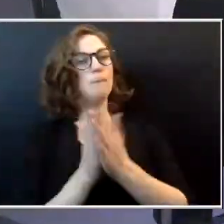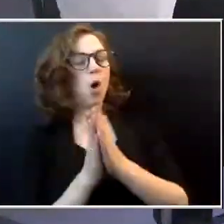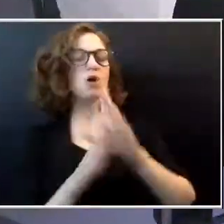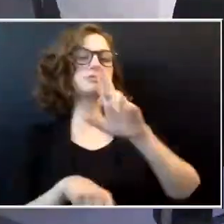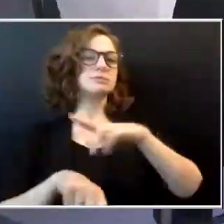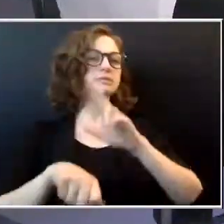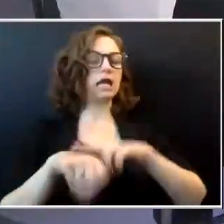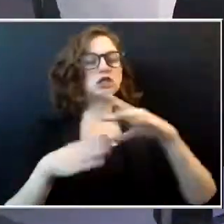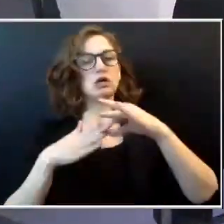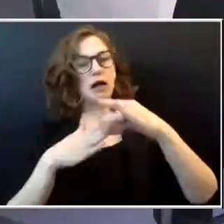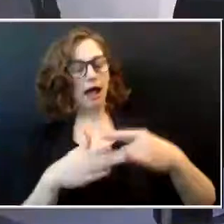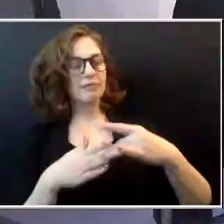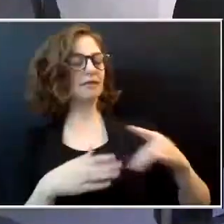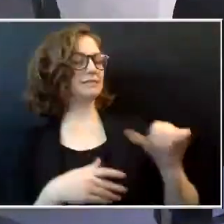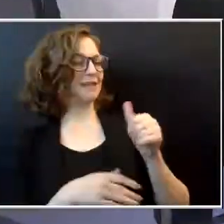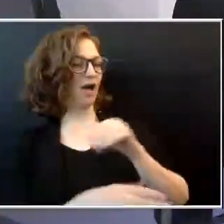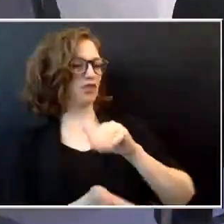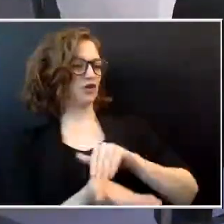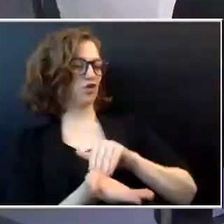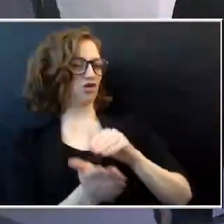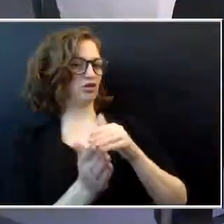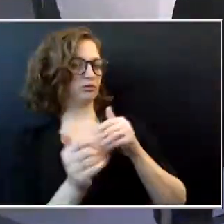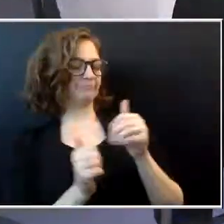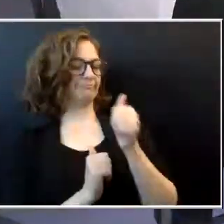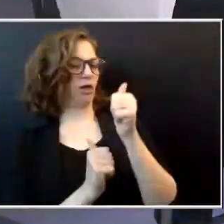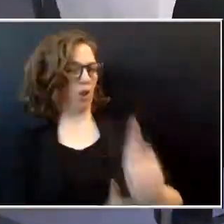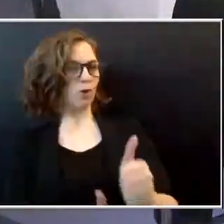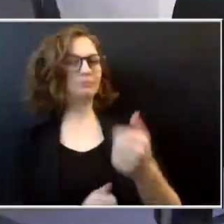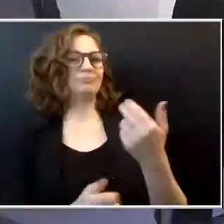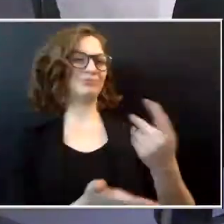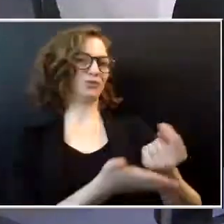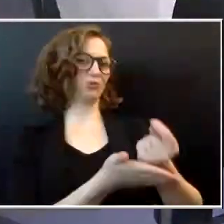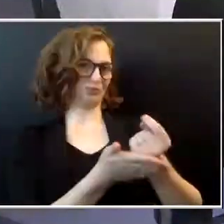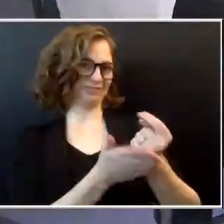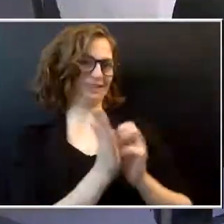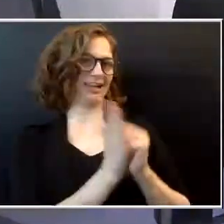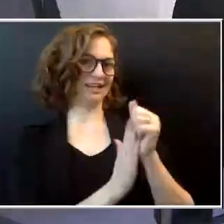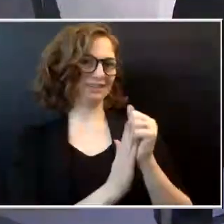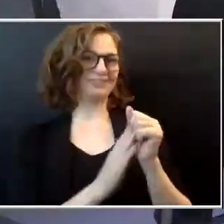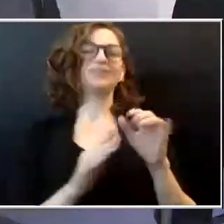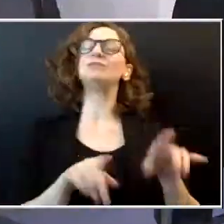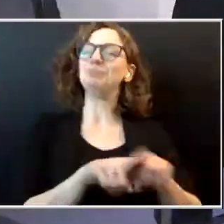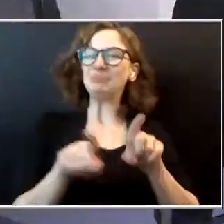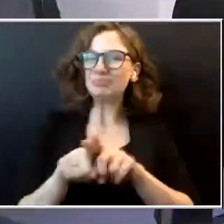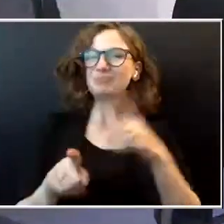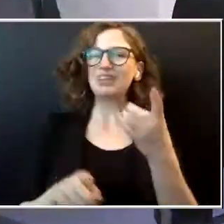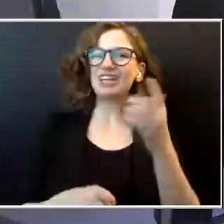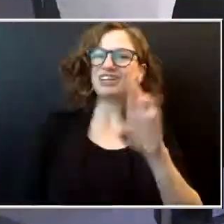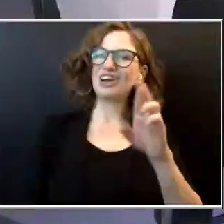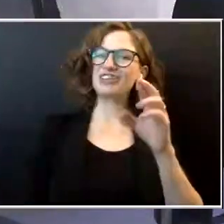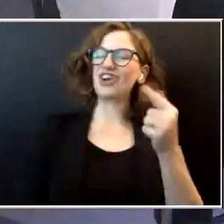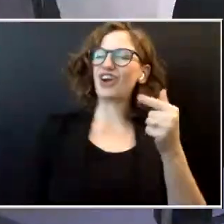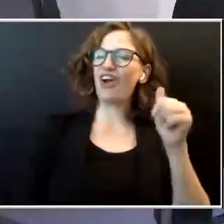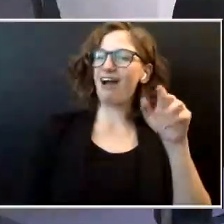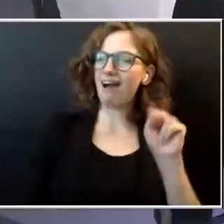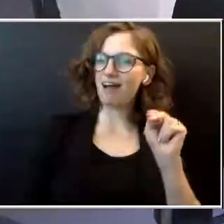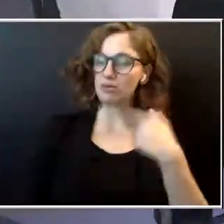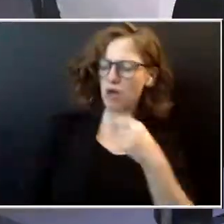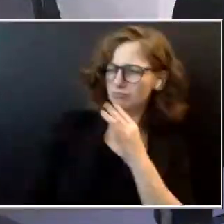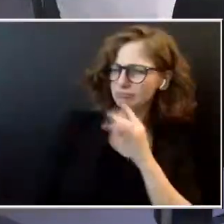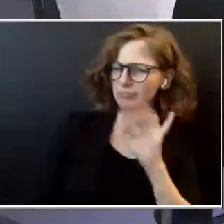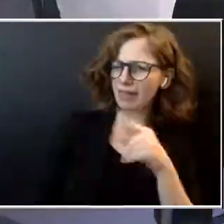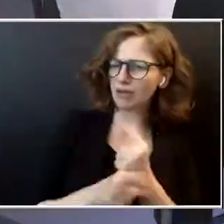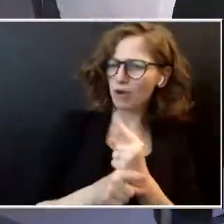cancer. Alongside him is Dr. Gregory Gahn. Did I say that right? Yes. All right, man, I'm pretty good today. He's a